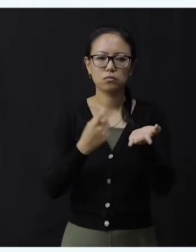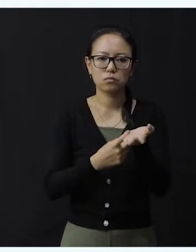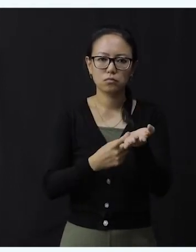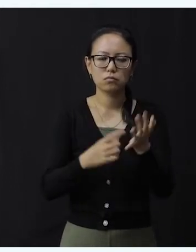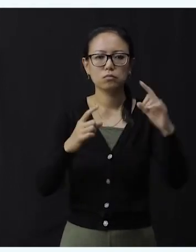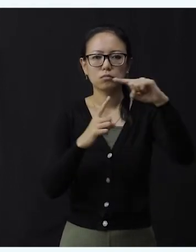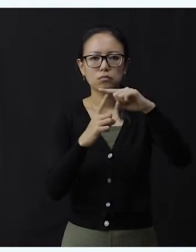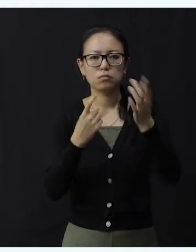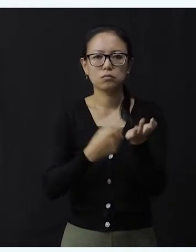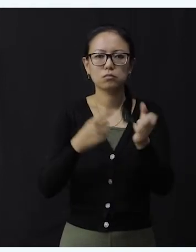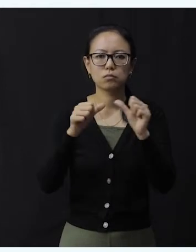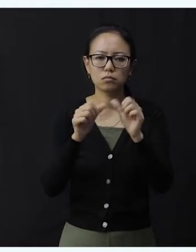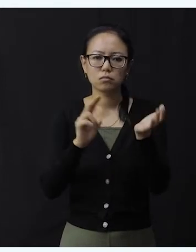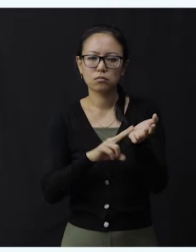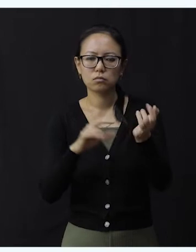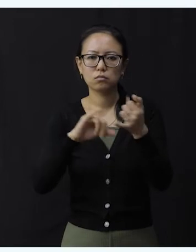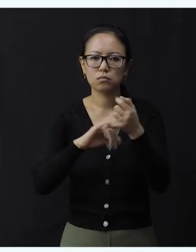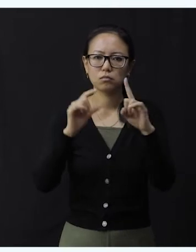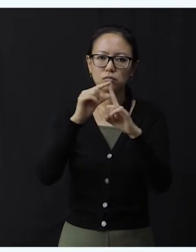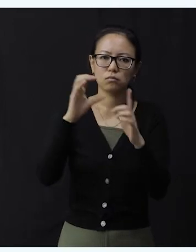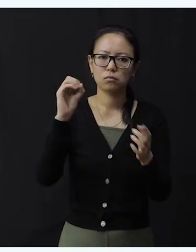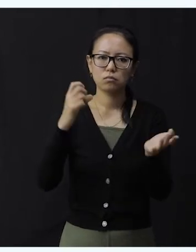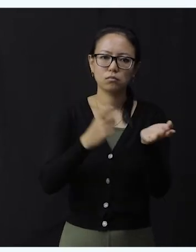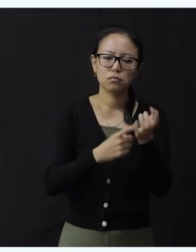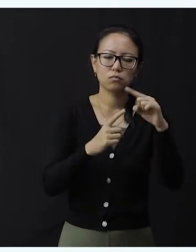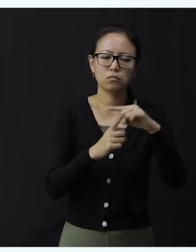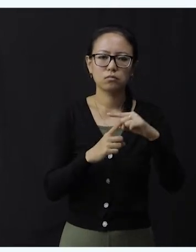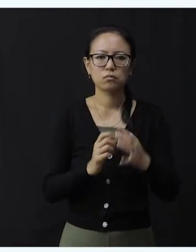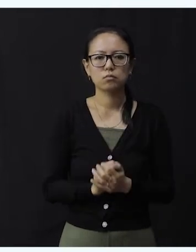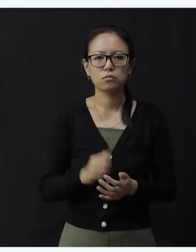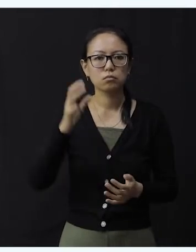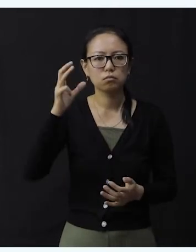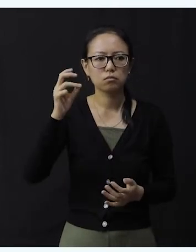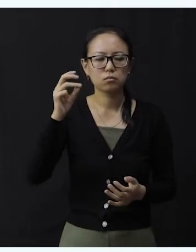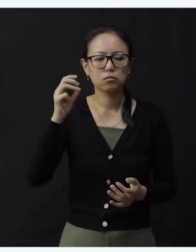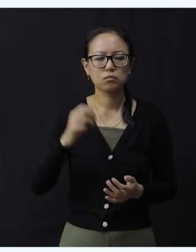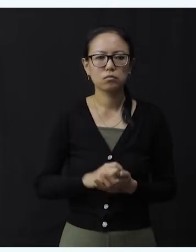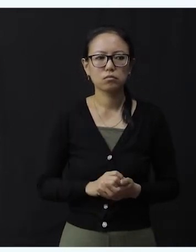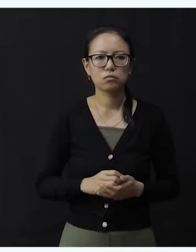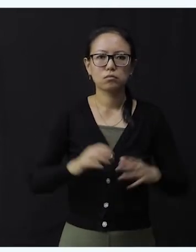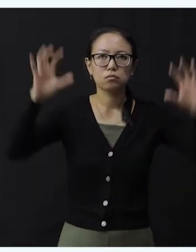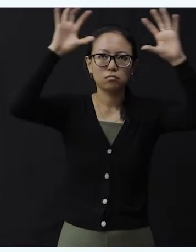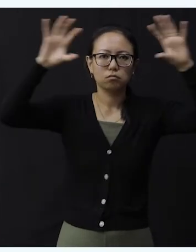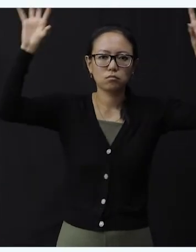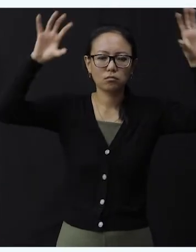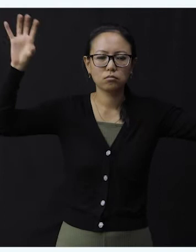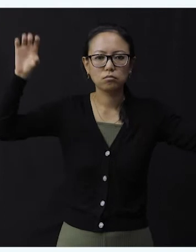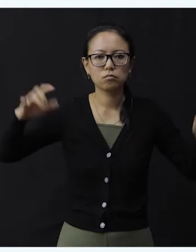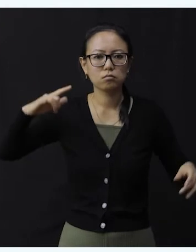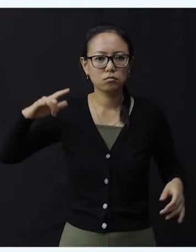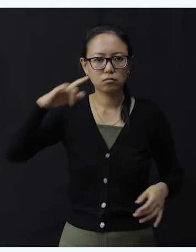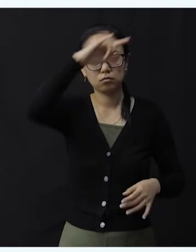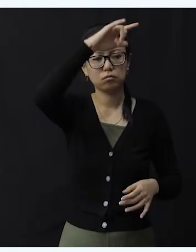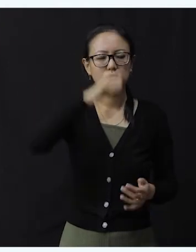is called as a water transport. Next is an air transport. Air transport include an